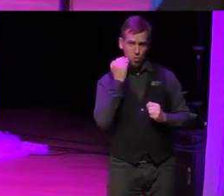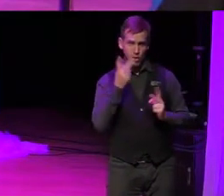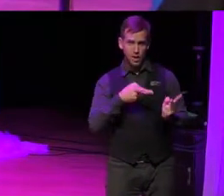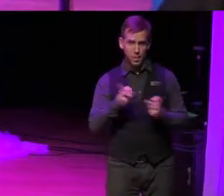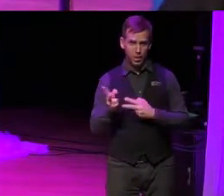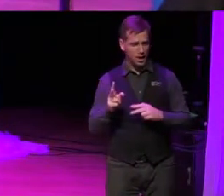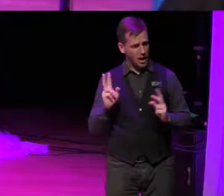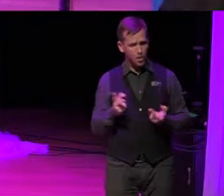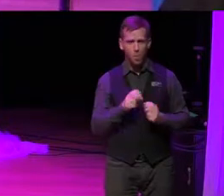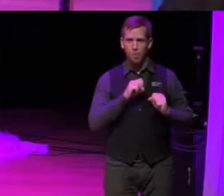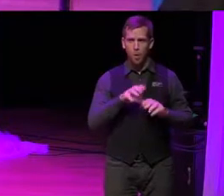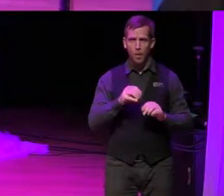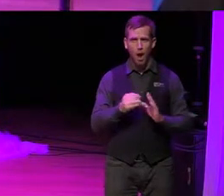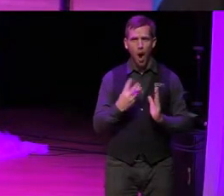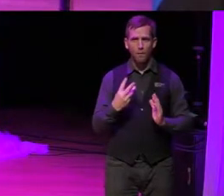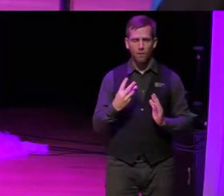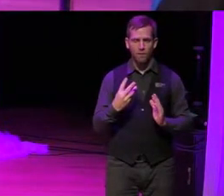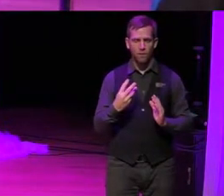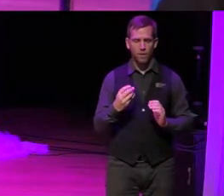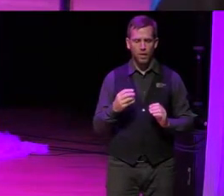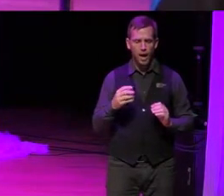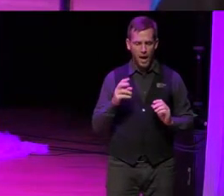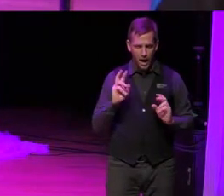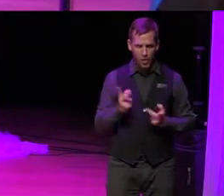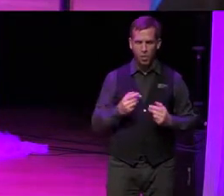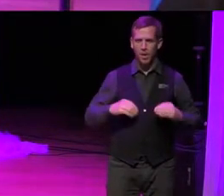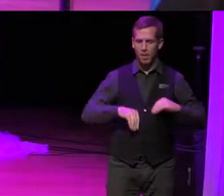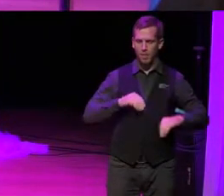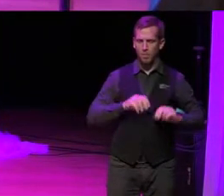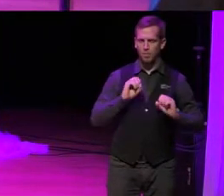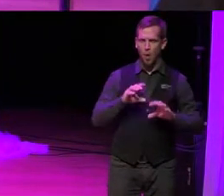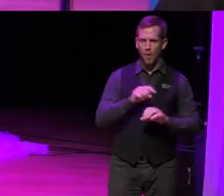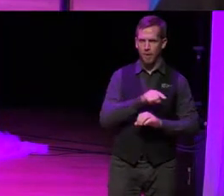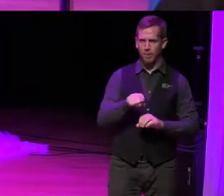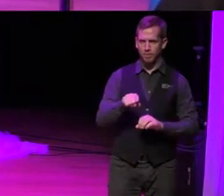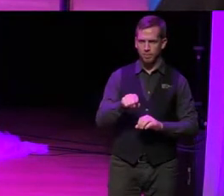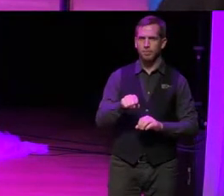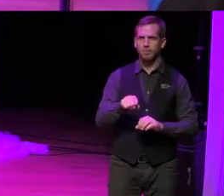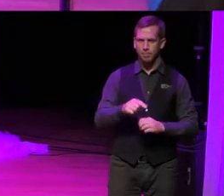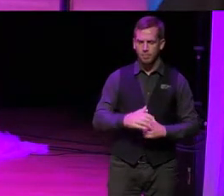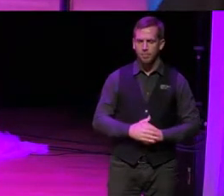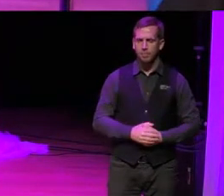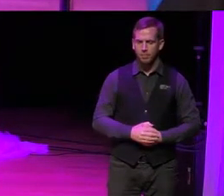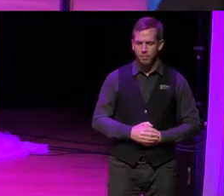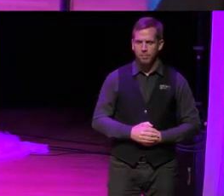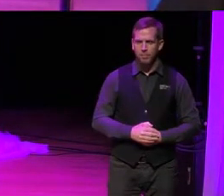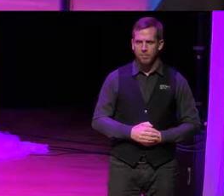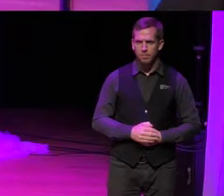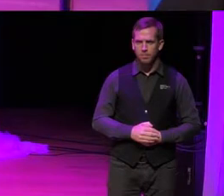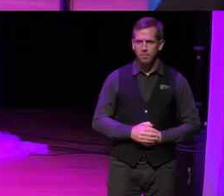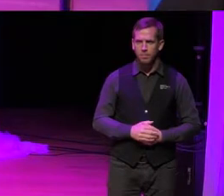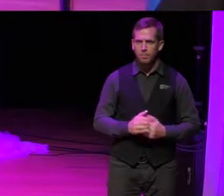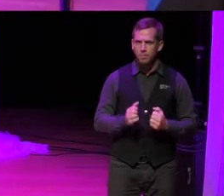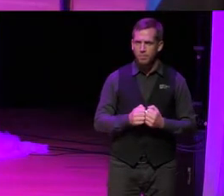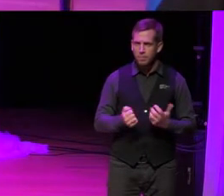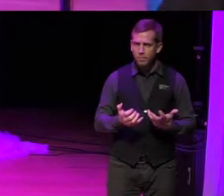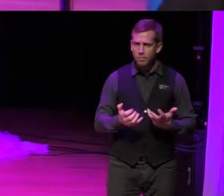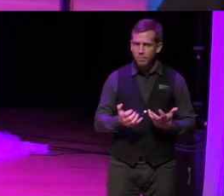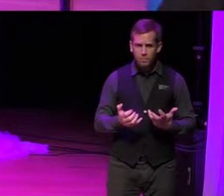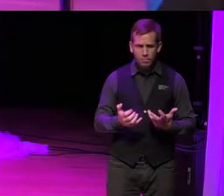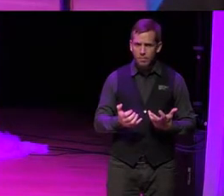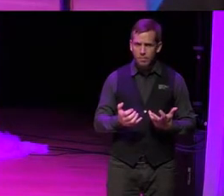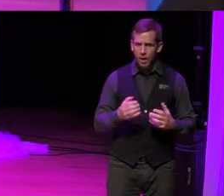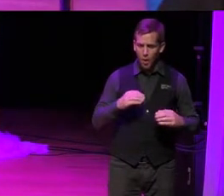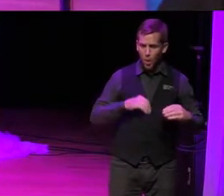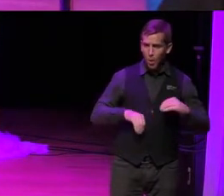When corruption is prevalent, those in public positions fail to take decisions with the interest of